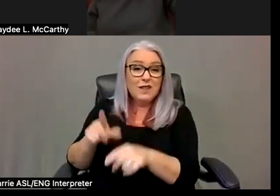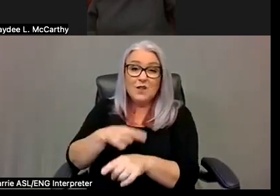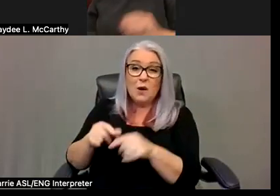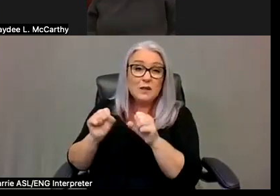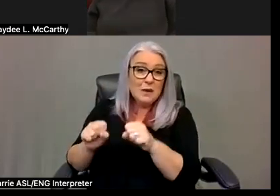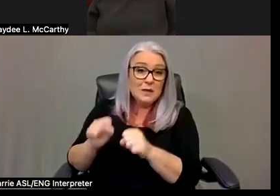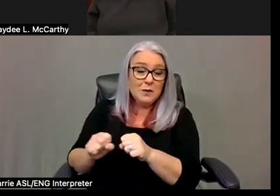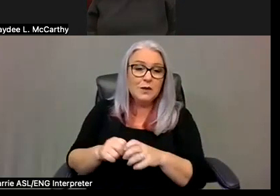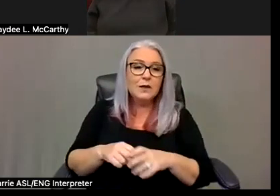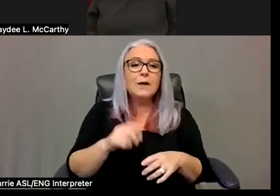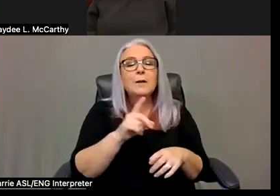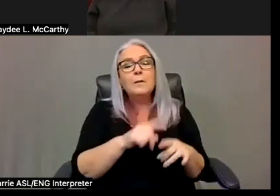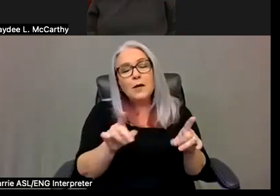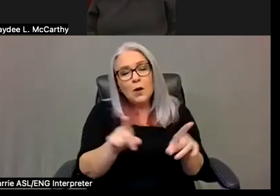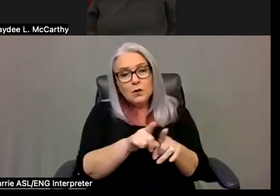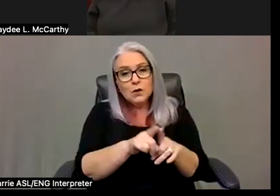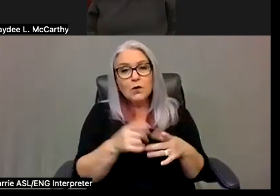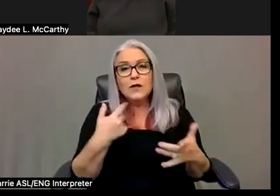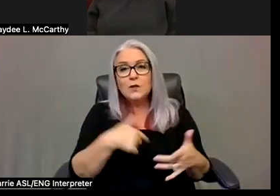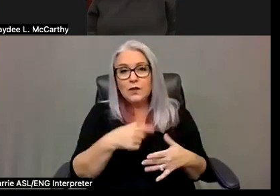as we mentioned, there